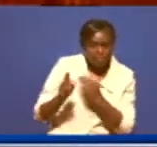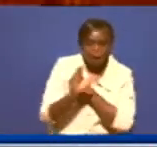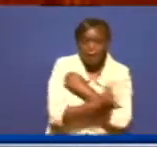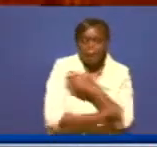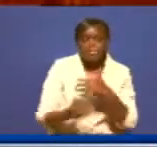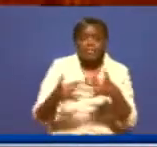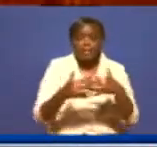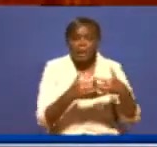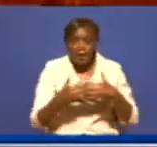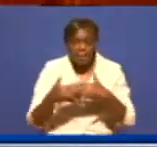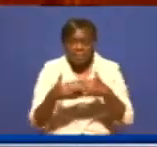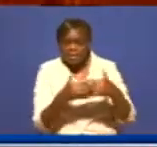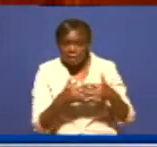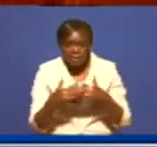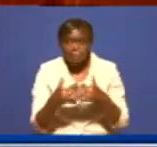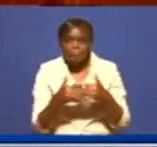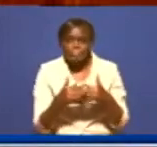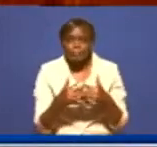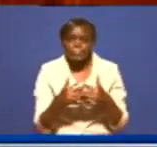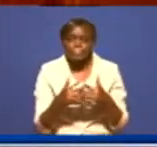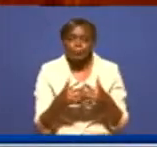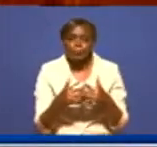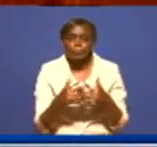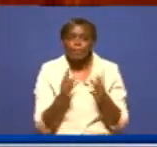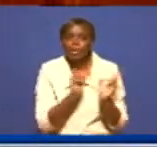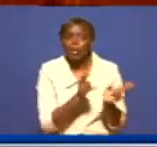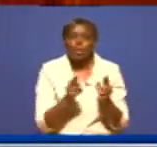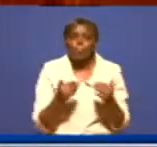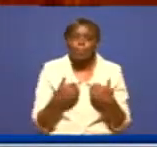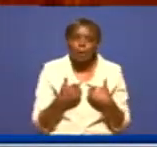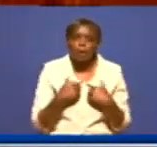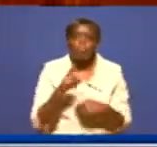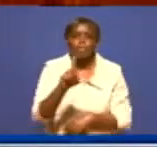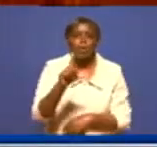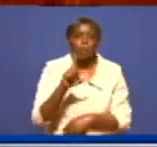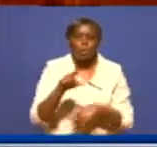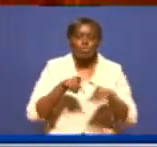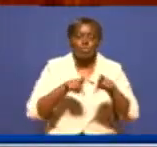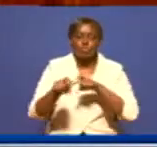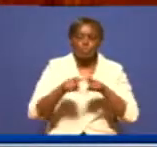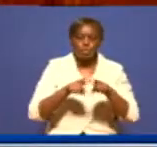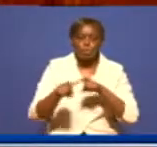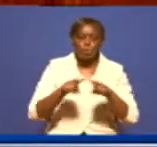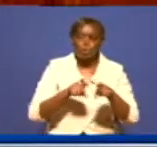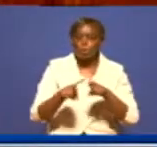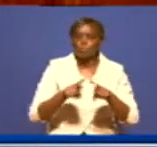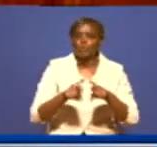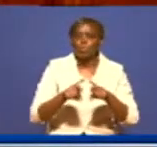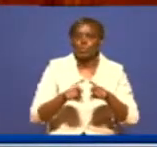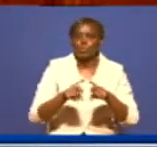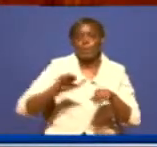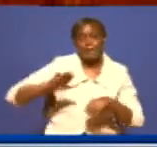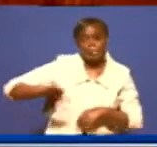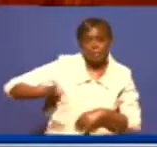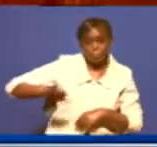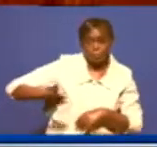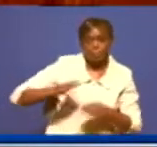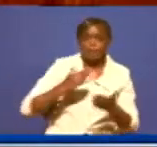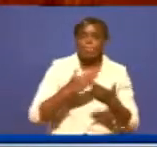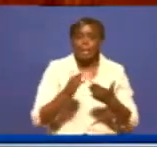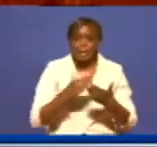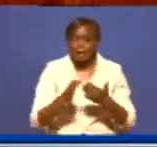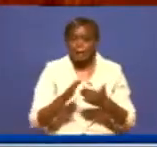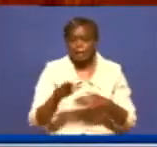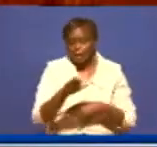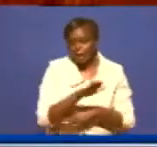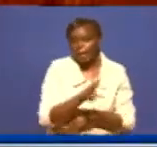I lived for so many years, there is normally a laws that governs the tenancy deposit. And there are two areas